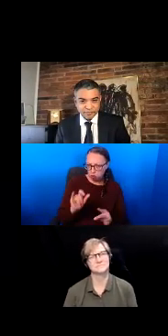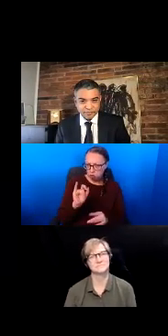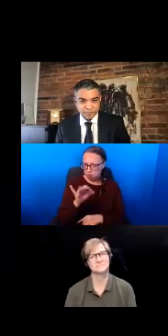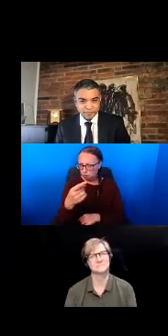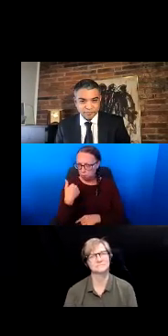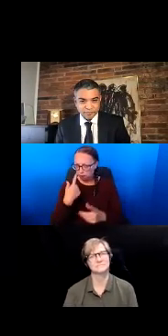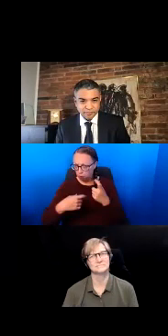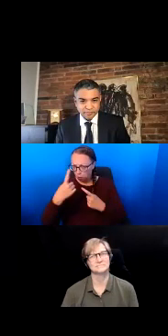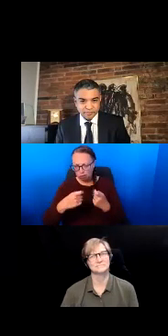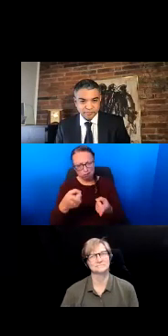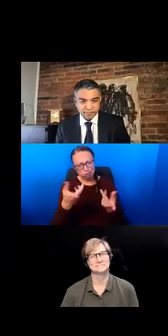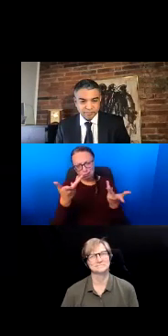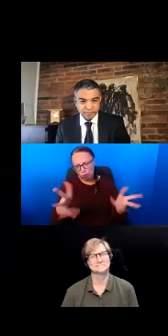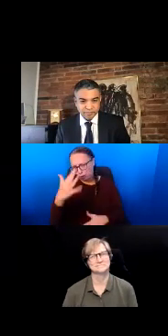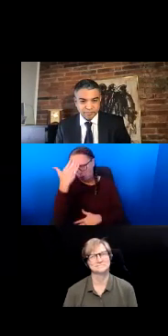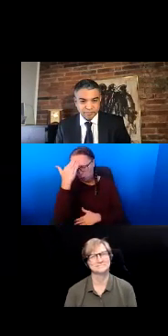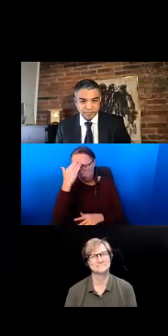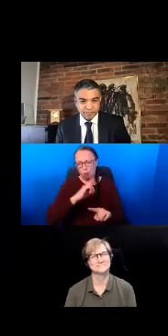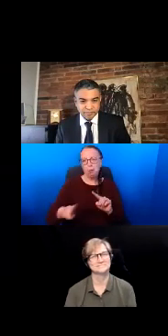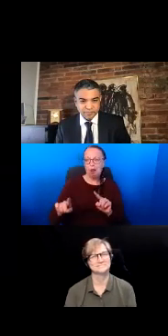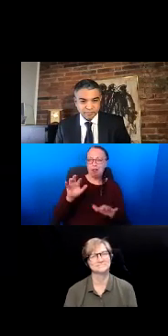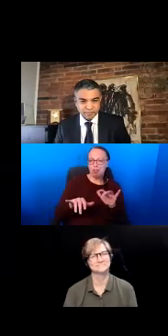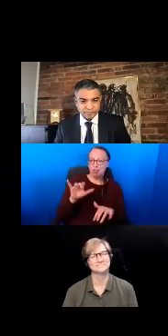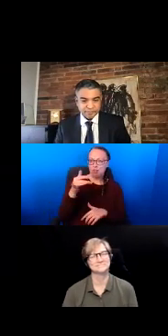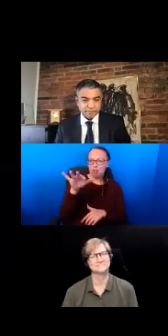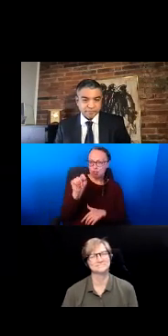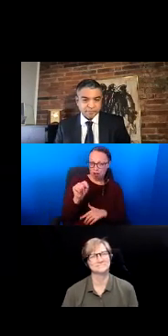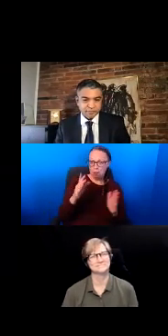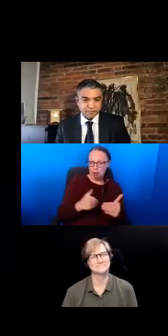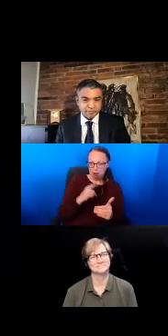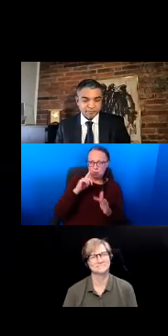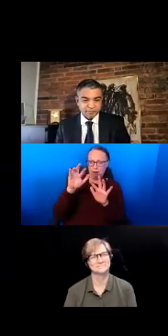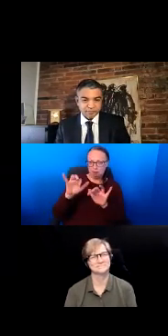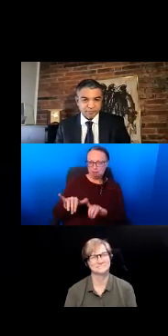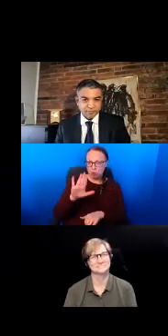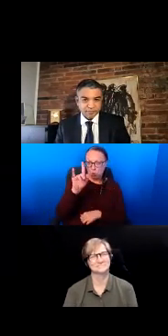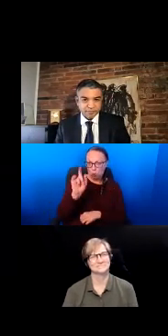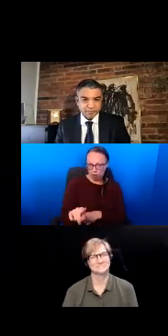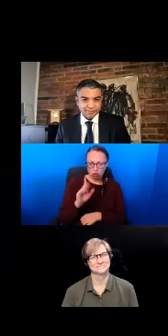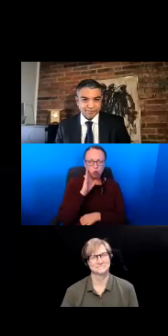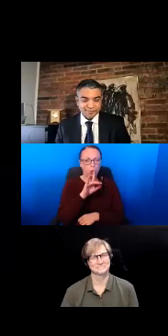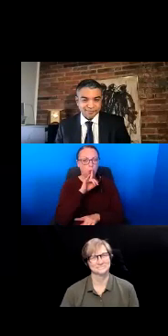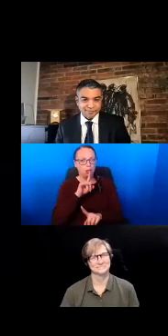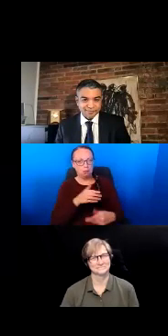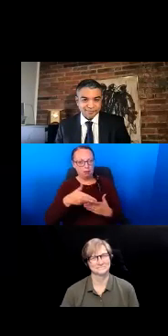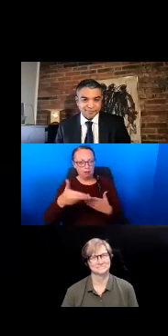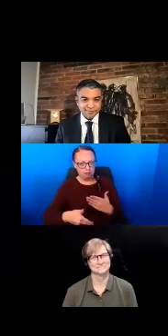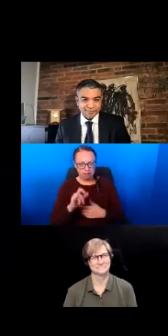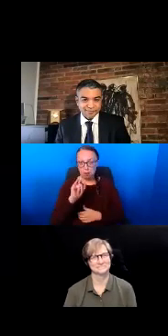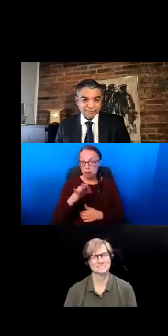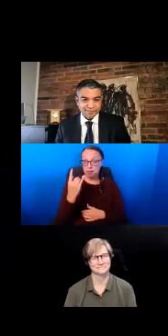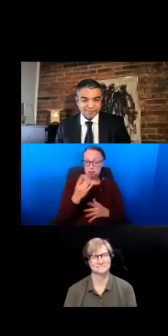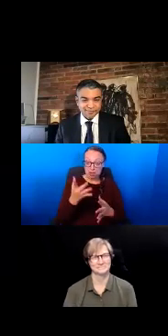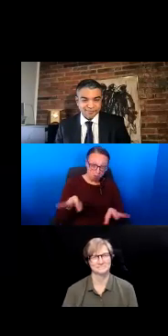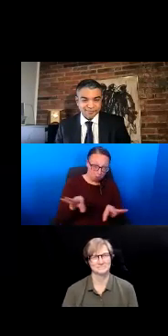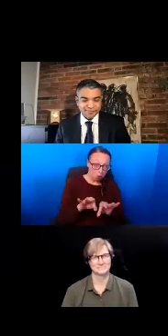all know the drill, but please enter in the chat box and we'll take it all at the end. And if you have something urgent to us, you can do